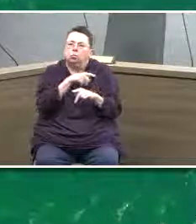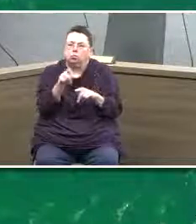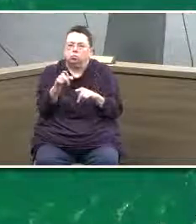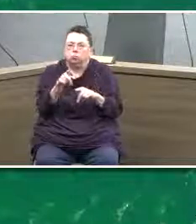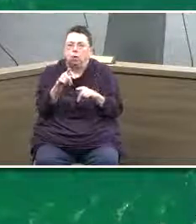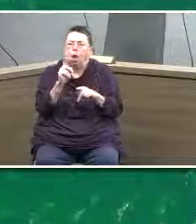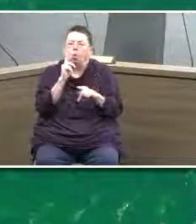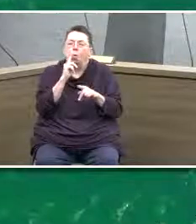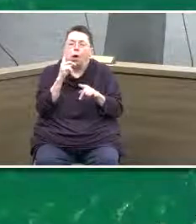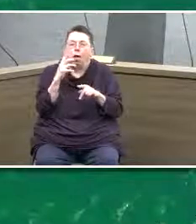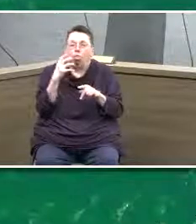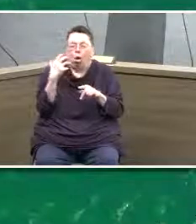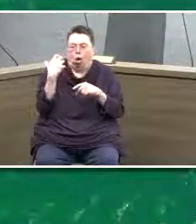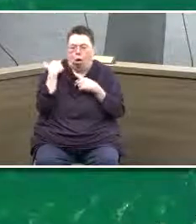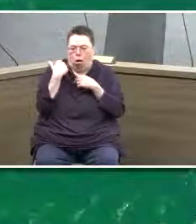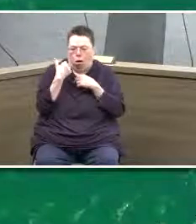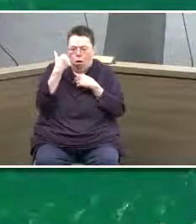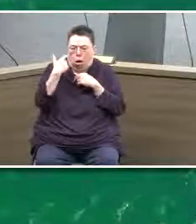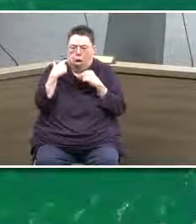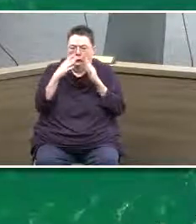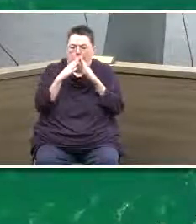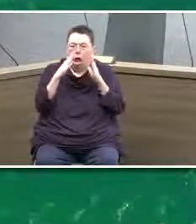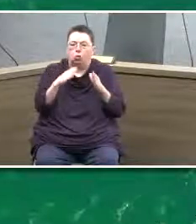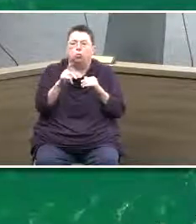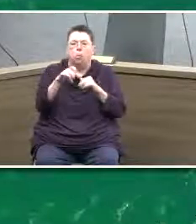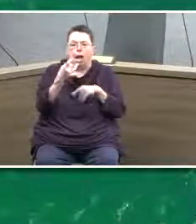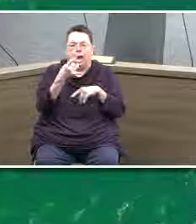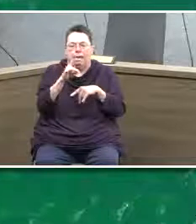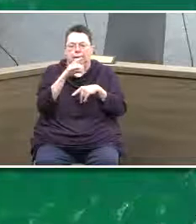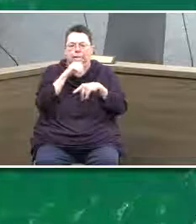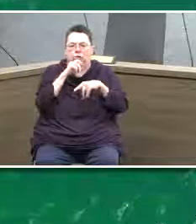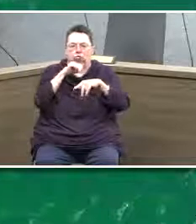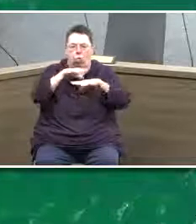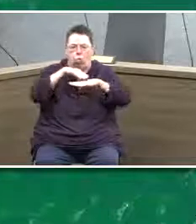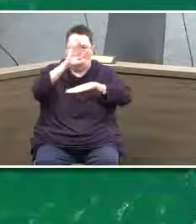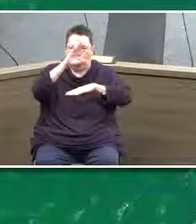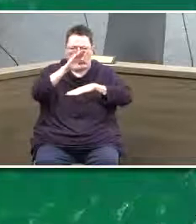the head of household must be 18 years of age and older.